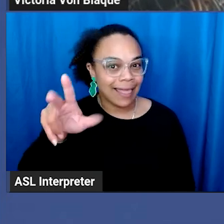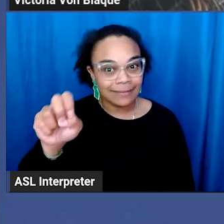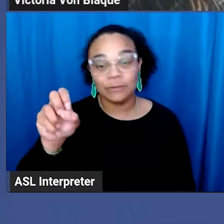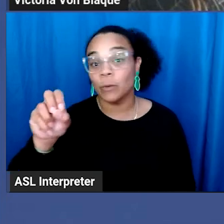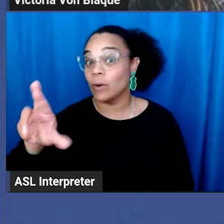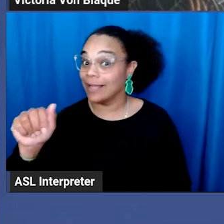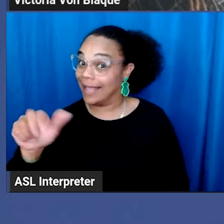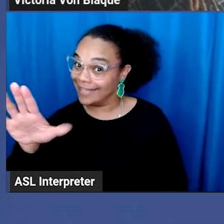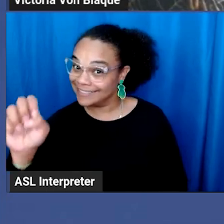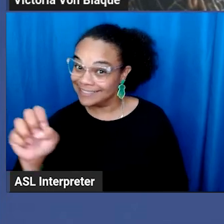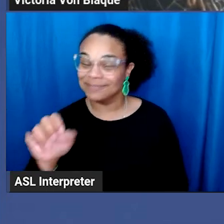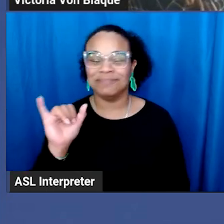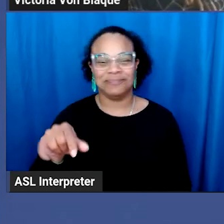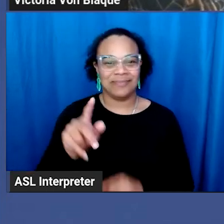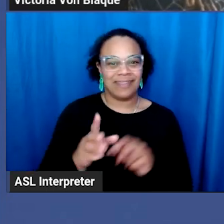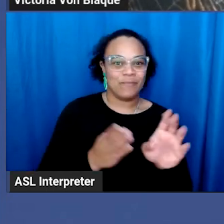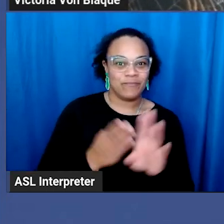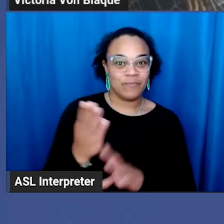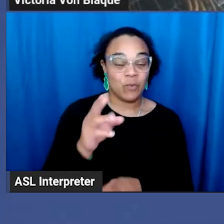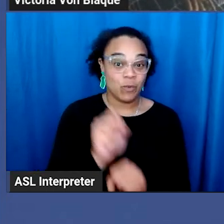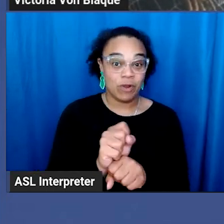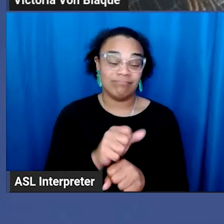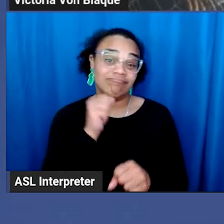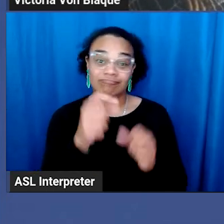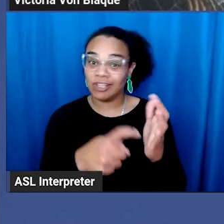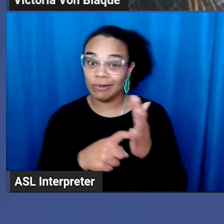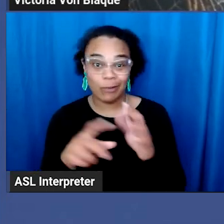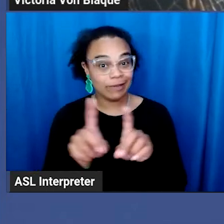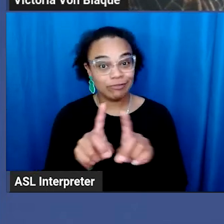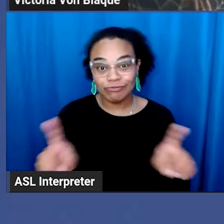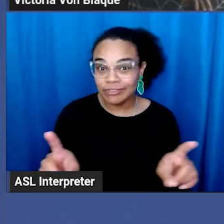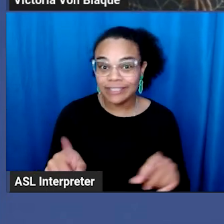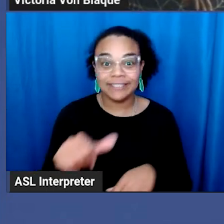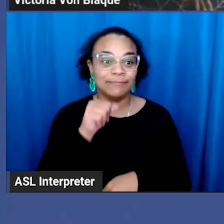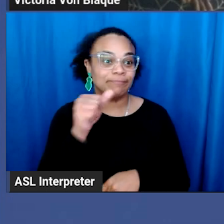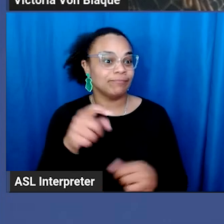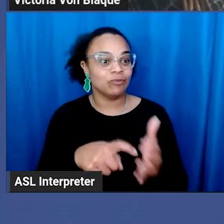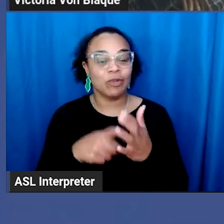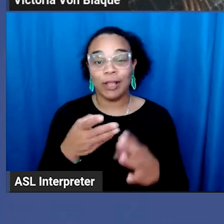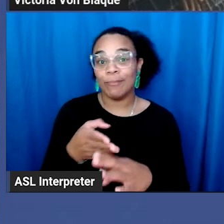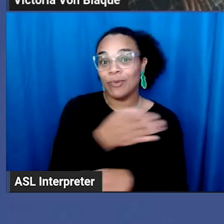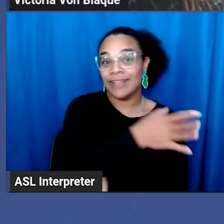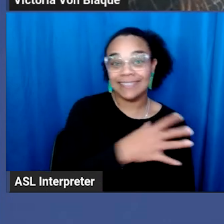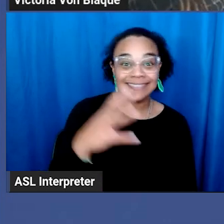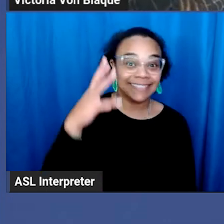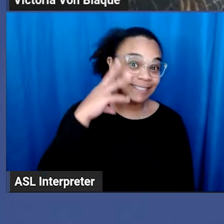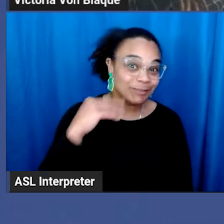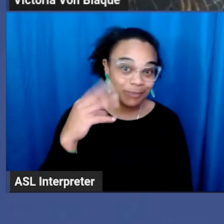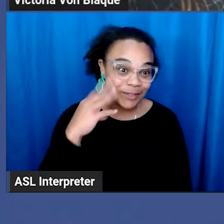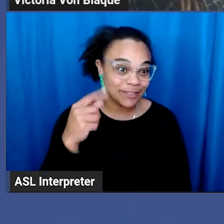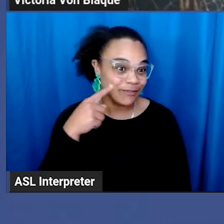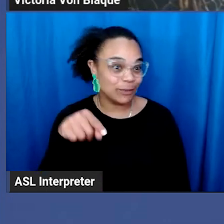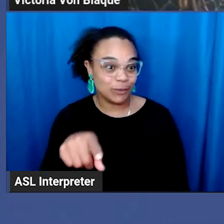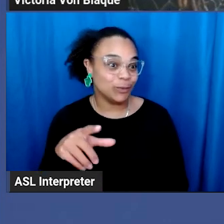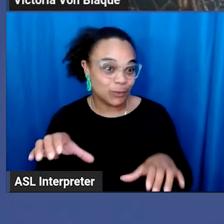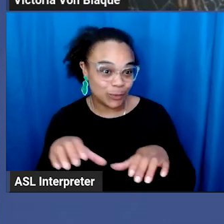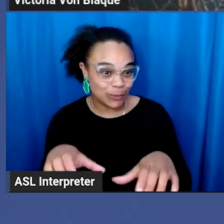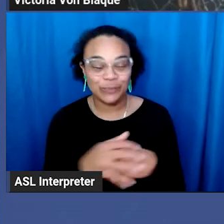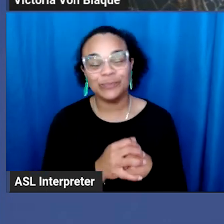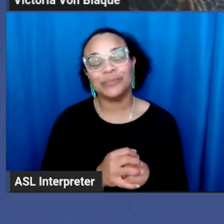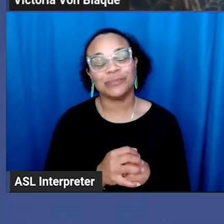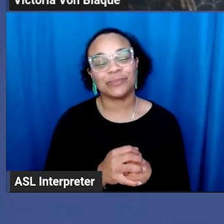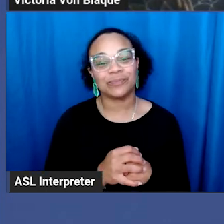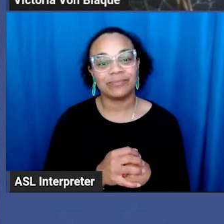work that does not require a degree or any previous experience to do. And it's